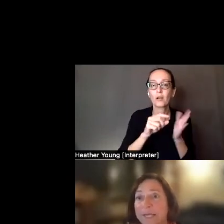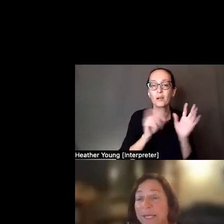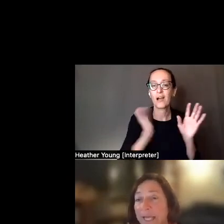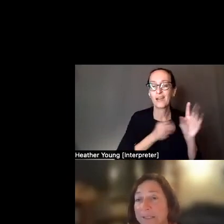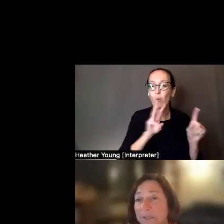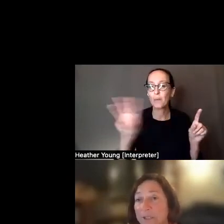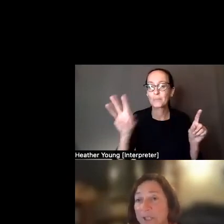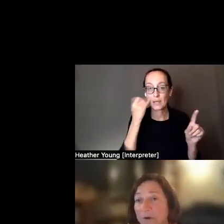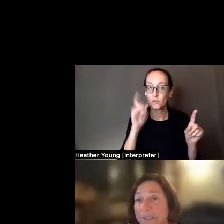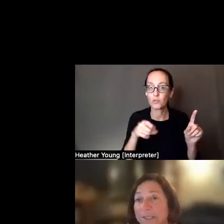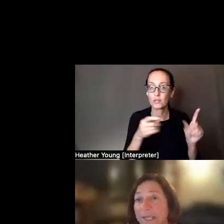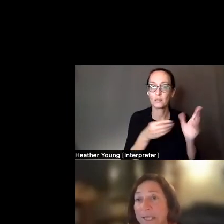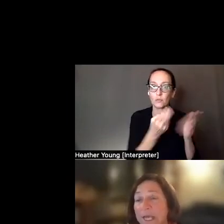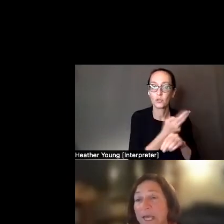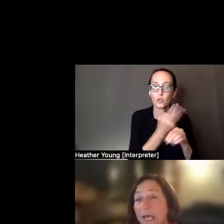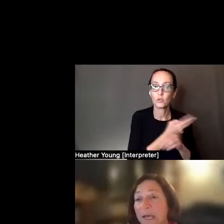make a case to insurance.